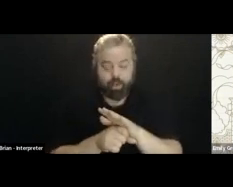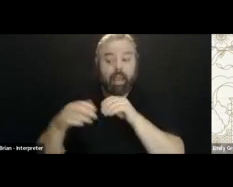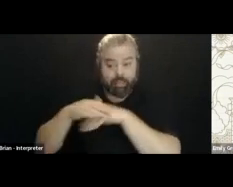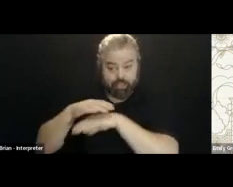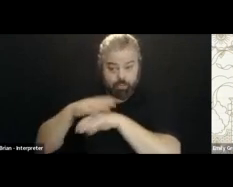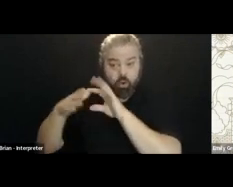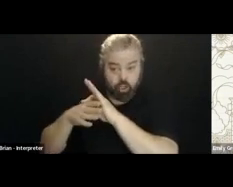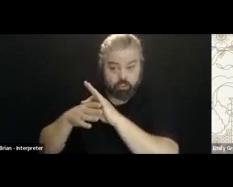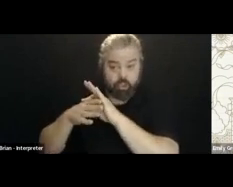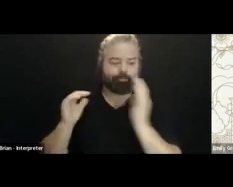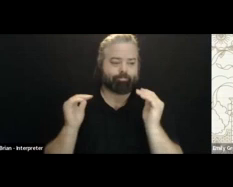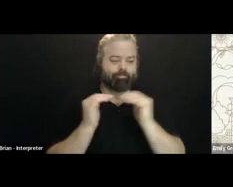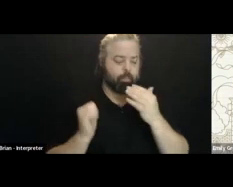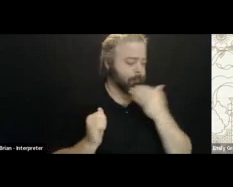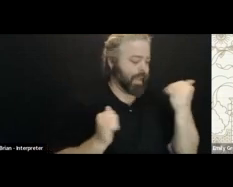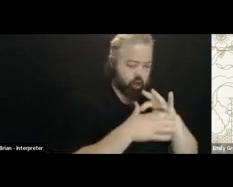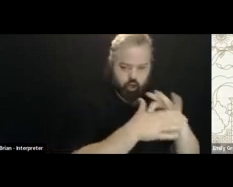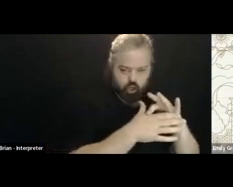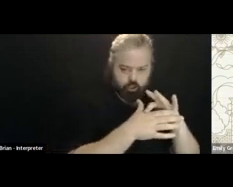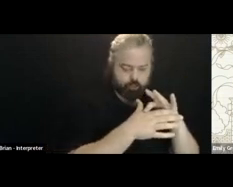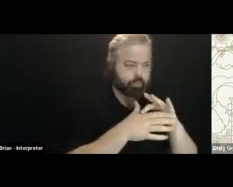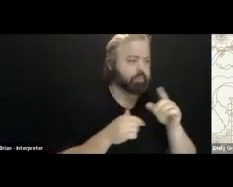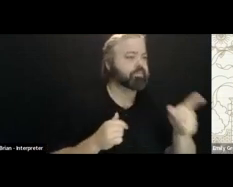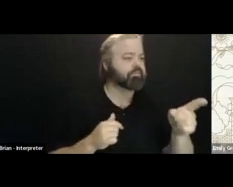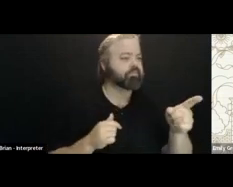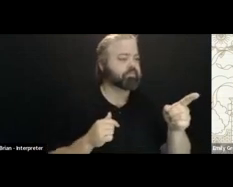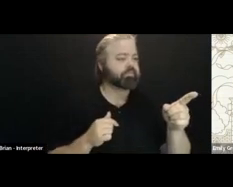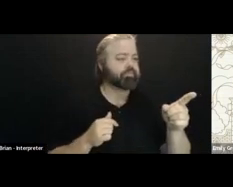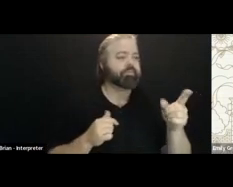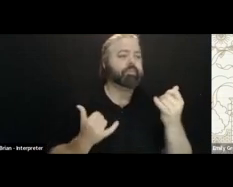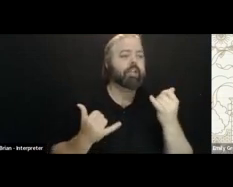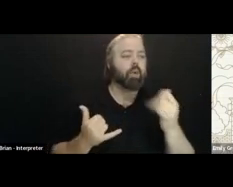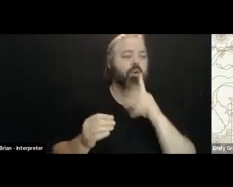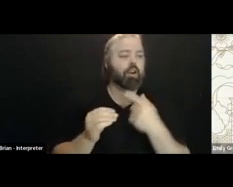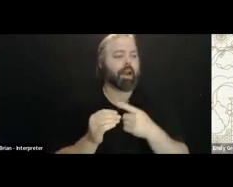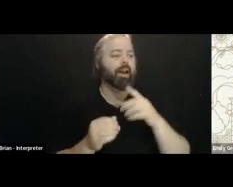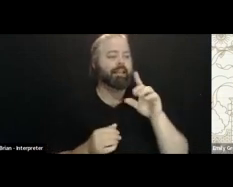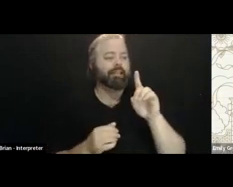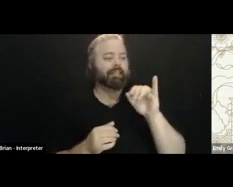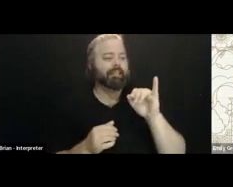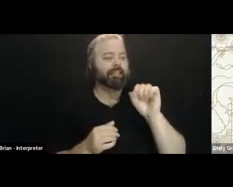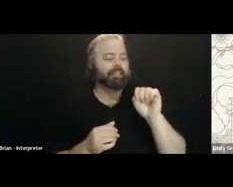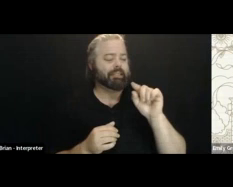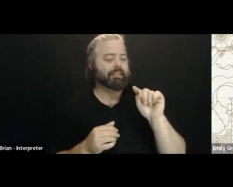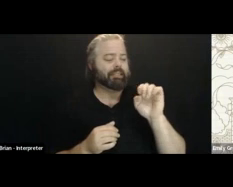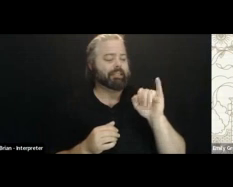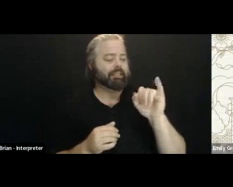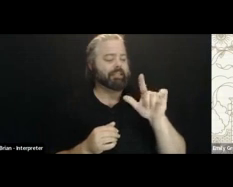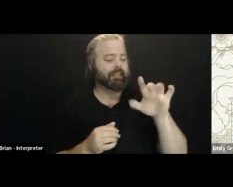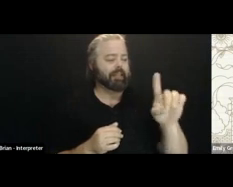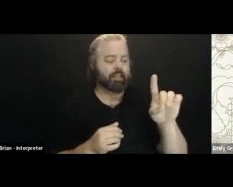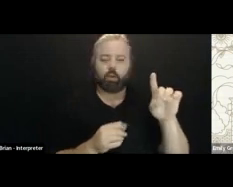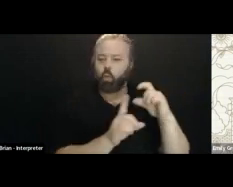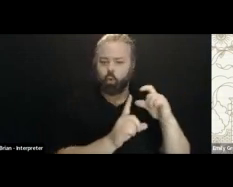we're talking about distilled words and simple explanations. I have been asked in the past